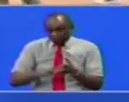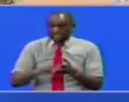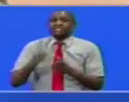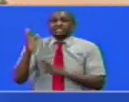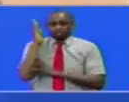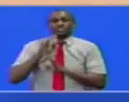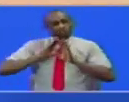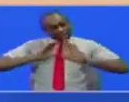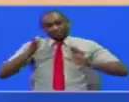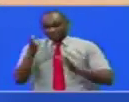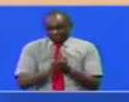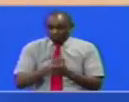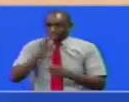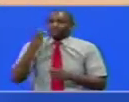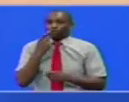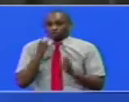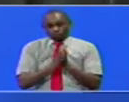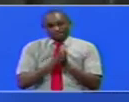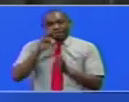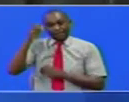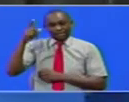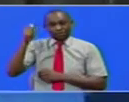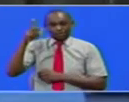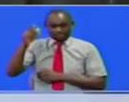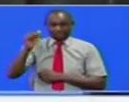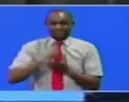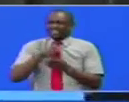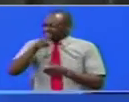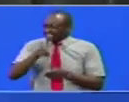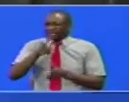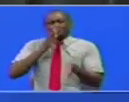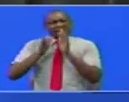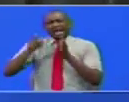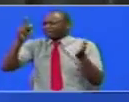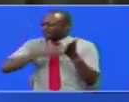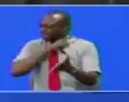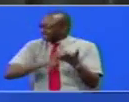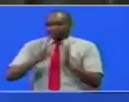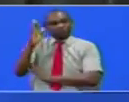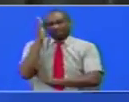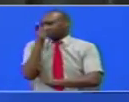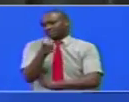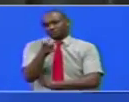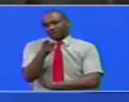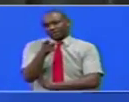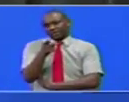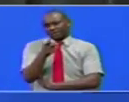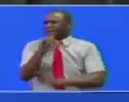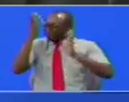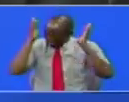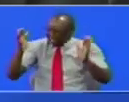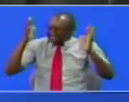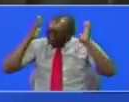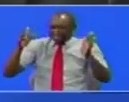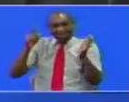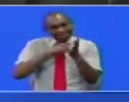Baringo, West Pokot, and Marakwet. It is the worst strategic security mistake ever